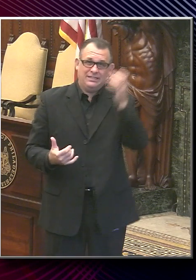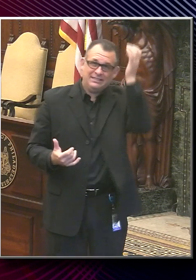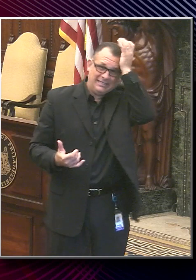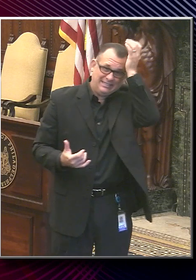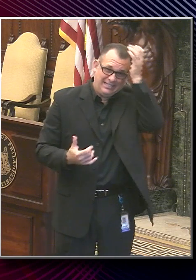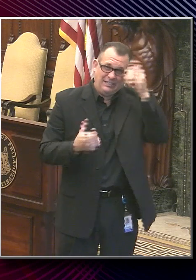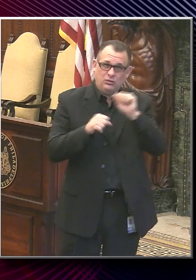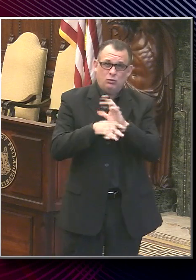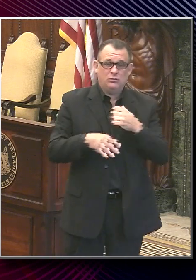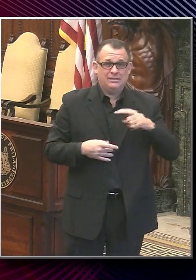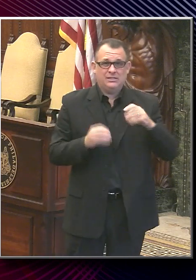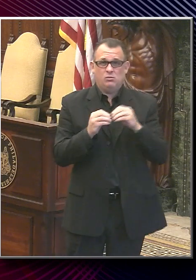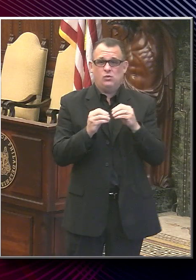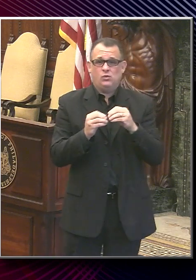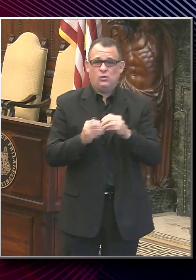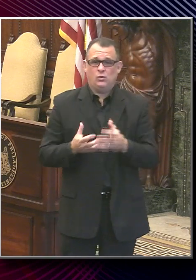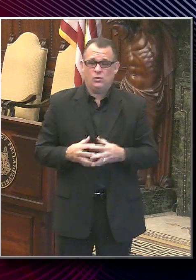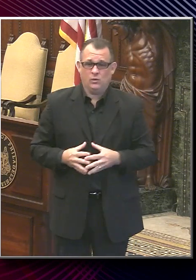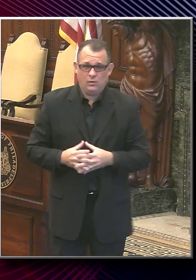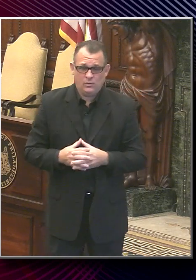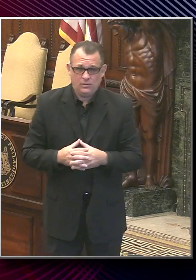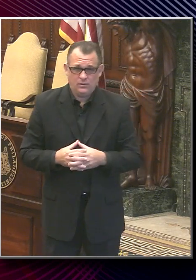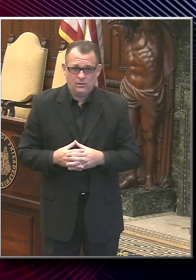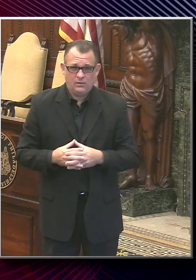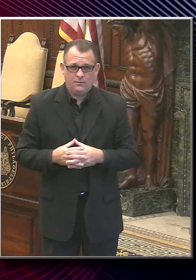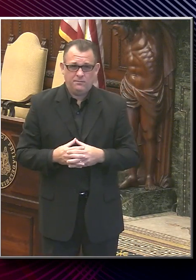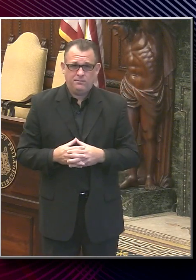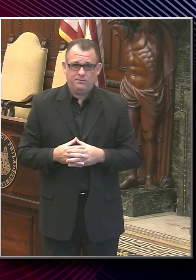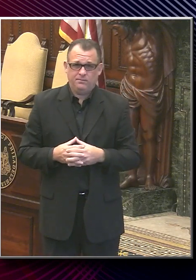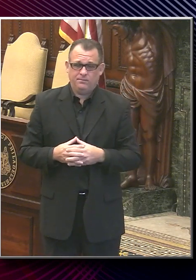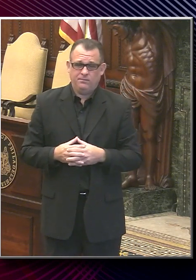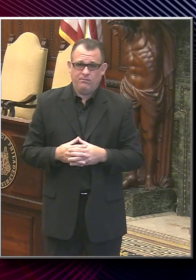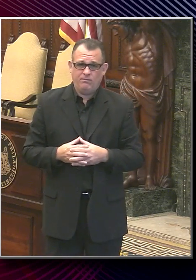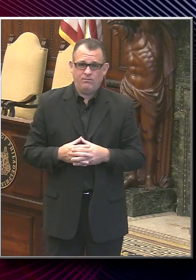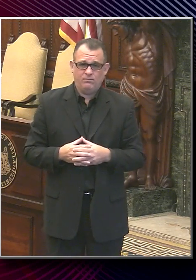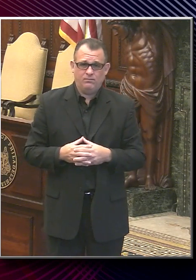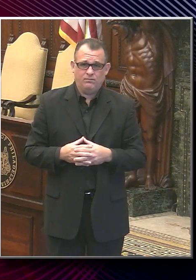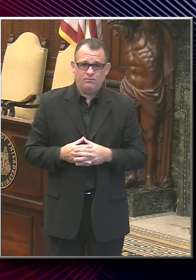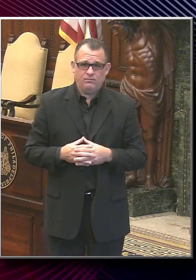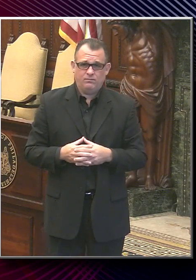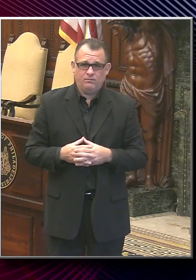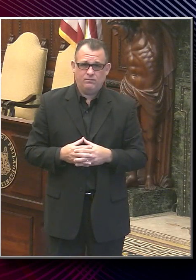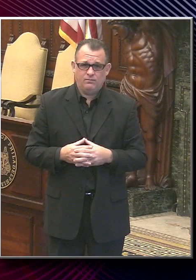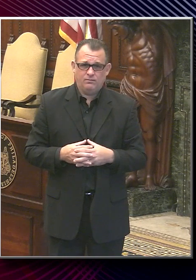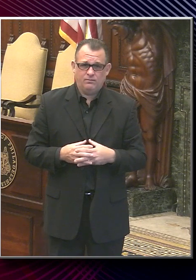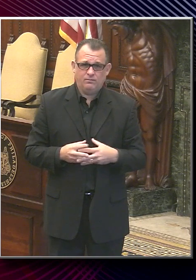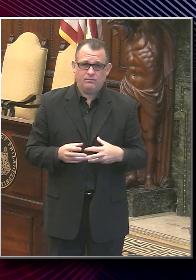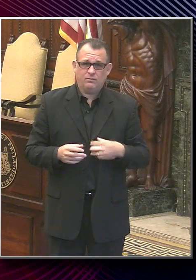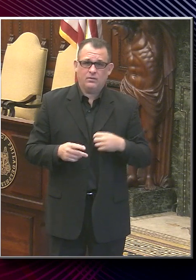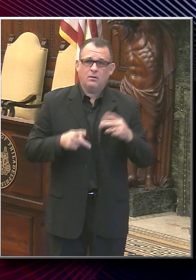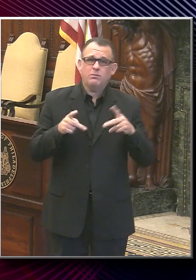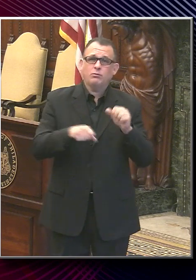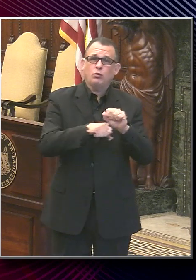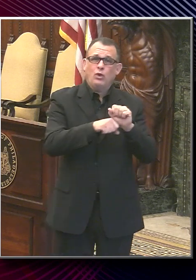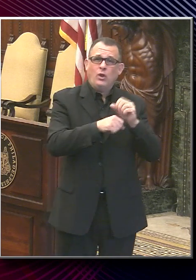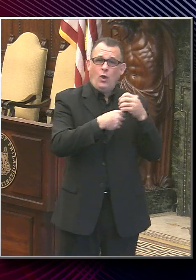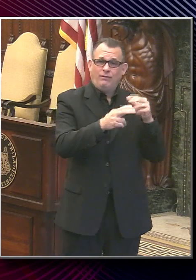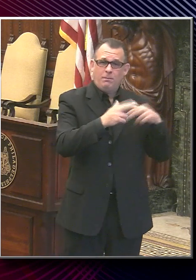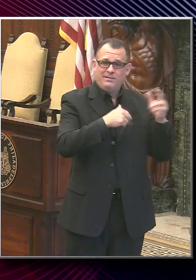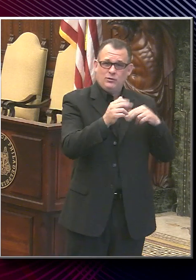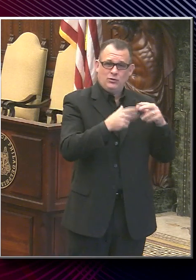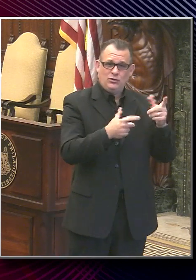not, I don't think it will affect people not coming to work in an office building. We have